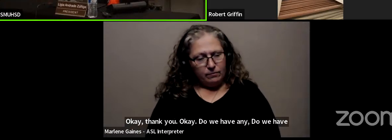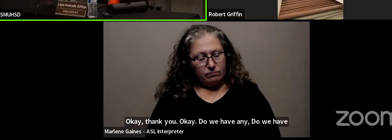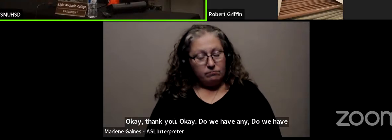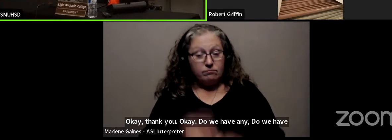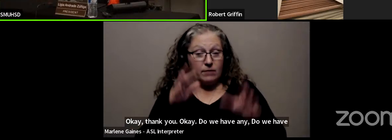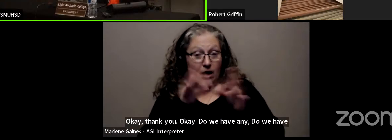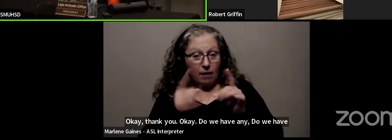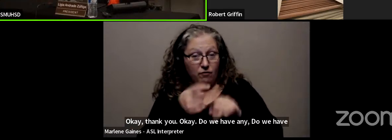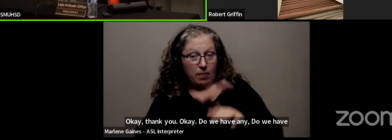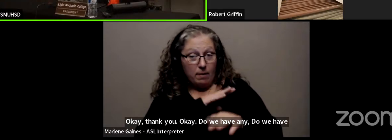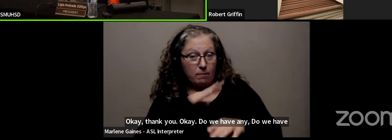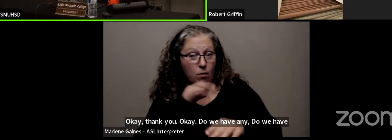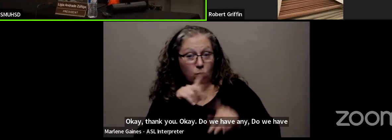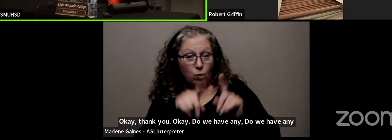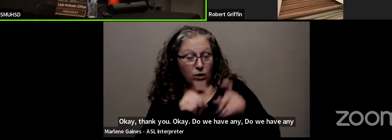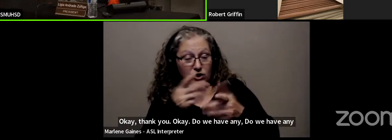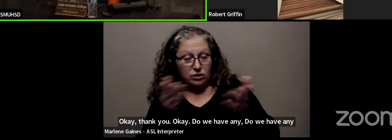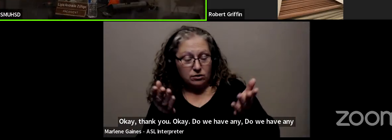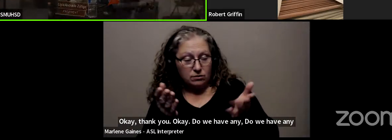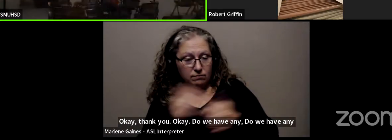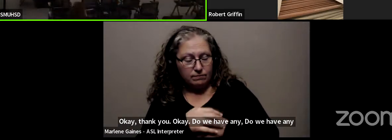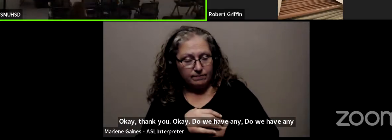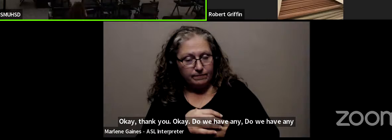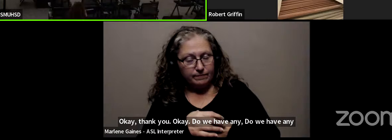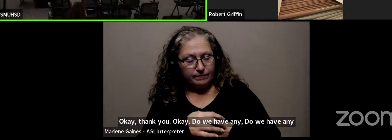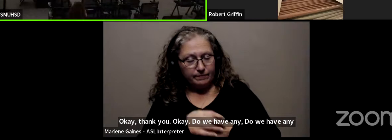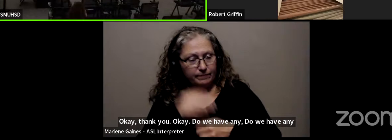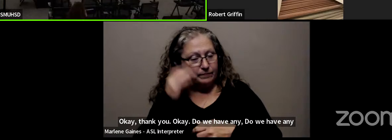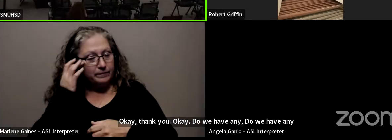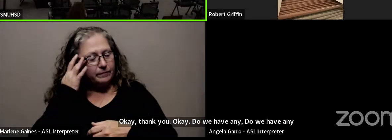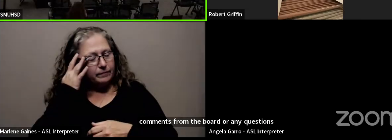comments from the board or any questions?